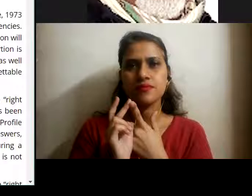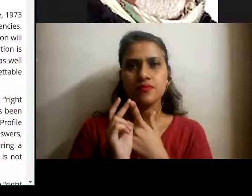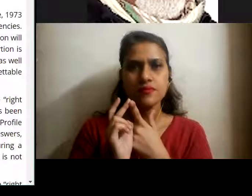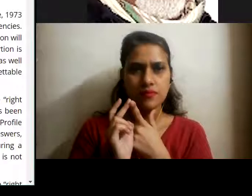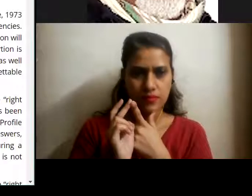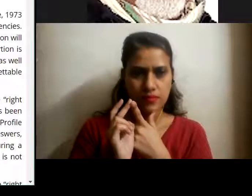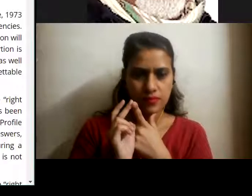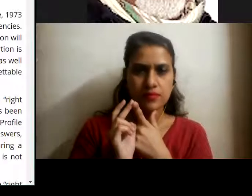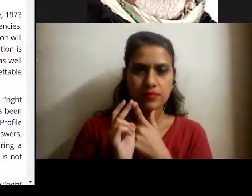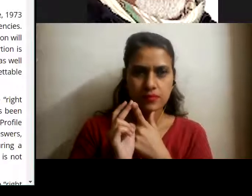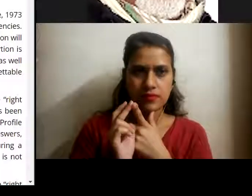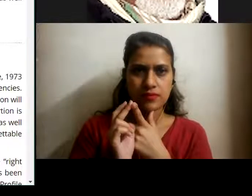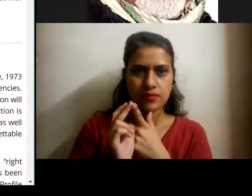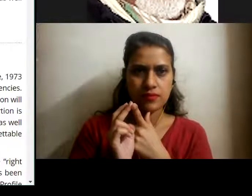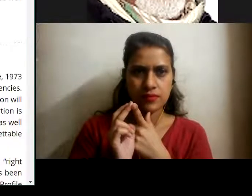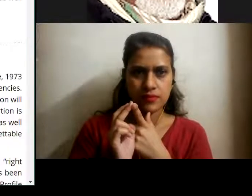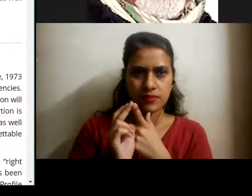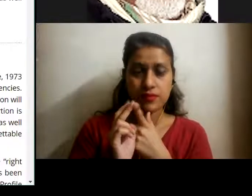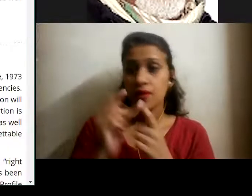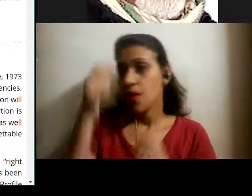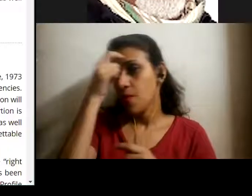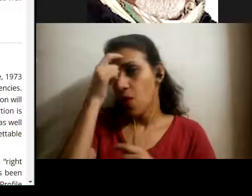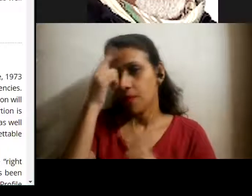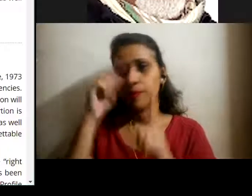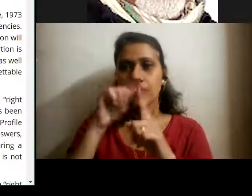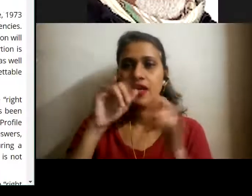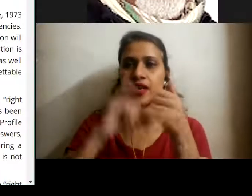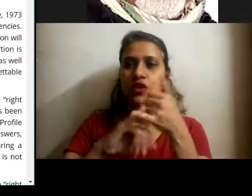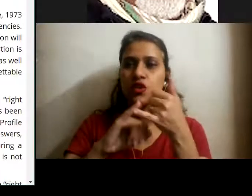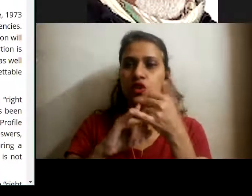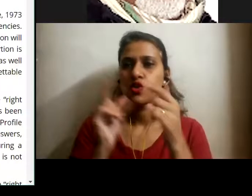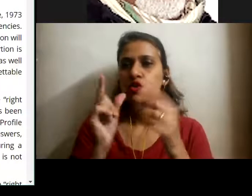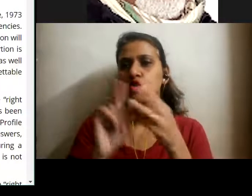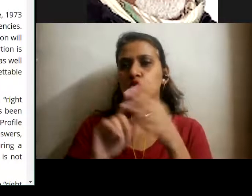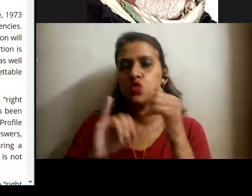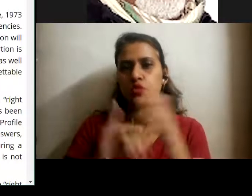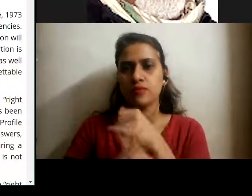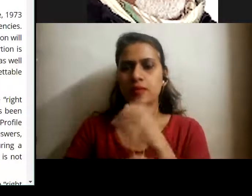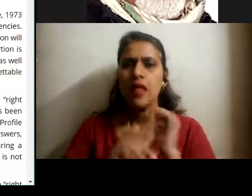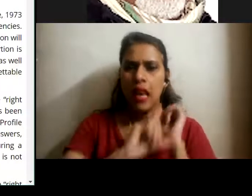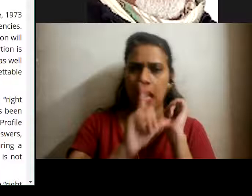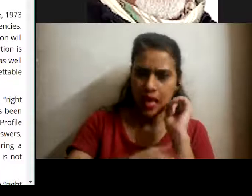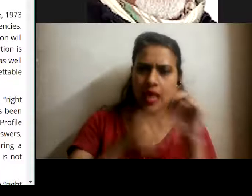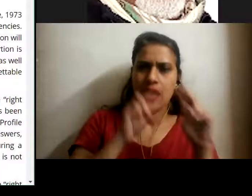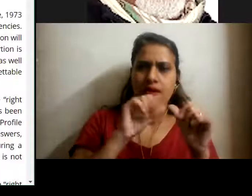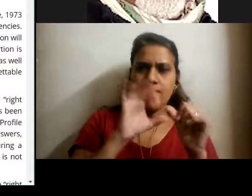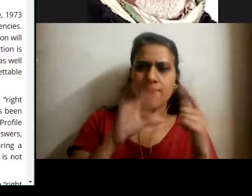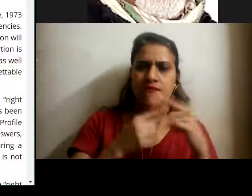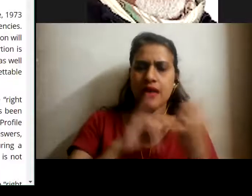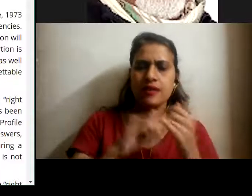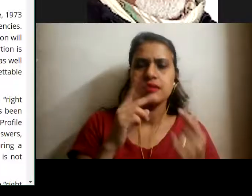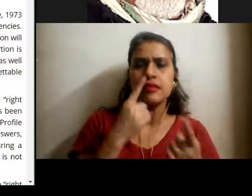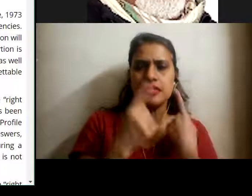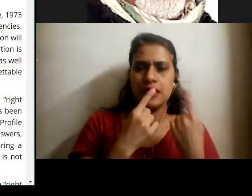to the next one, that is issues. We'll come back to facts and we'll figure out how to find facts. Before